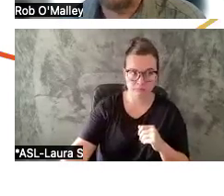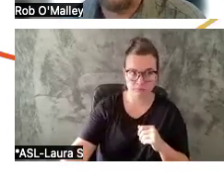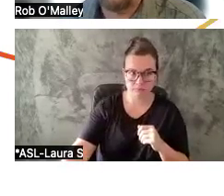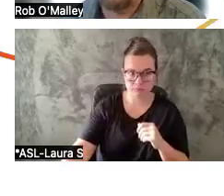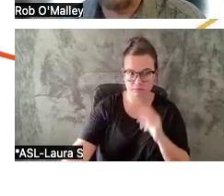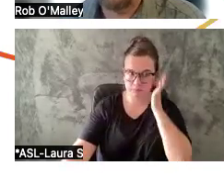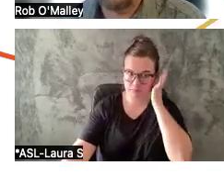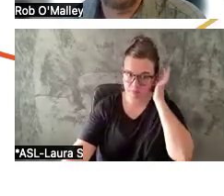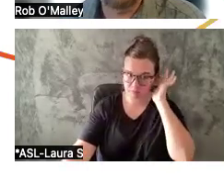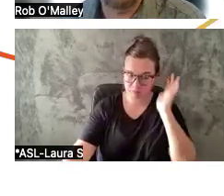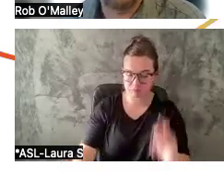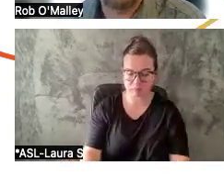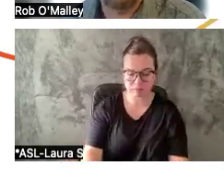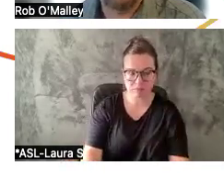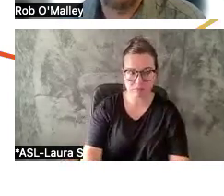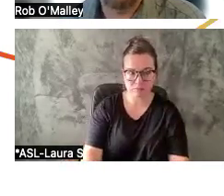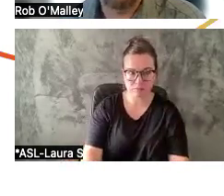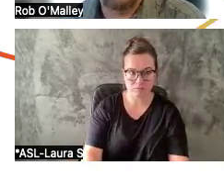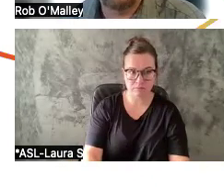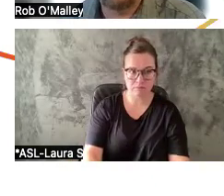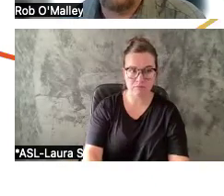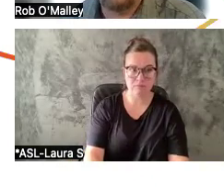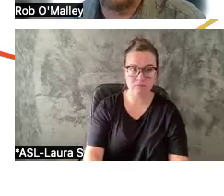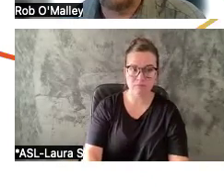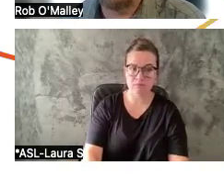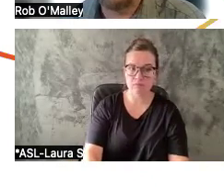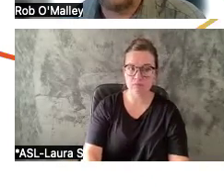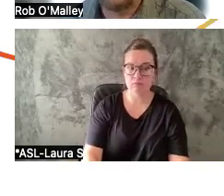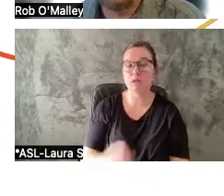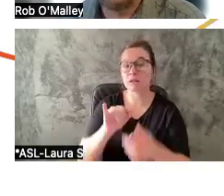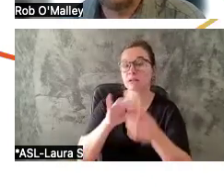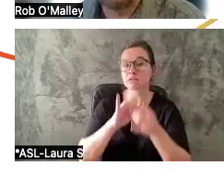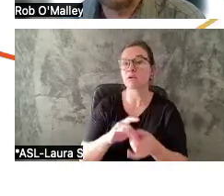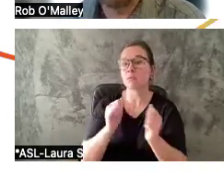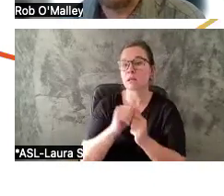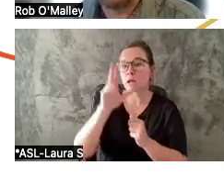But very often this can lead to connecting with unknown relatives.